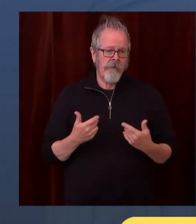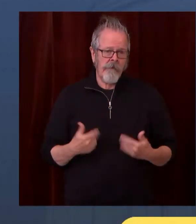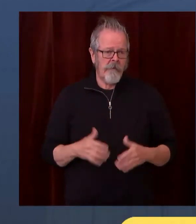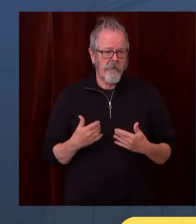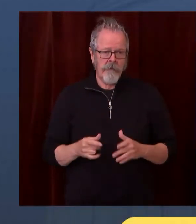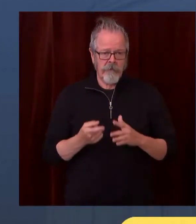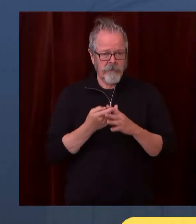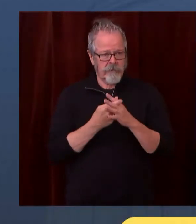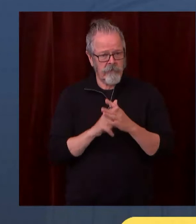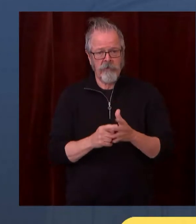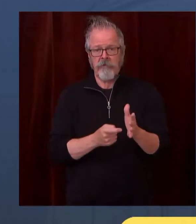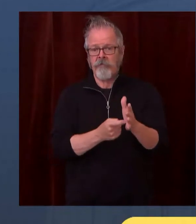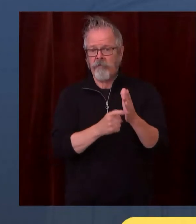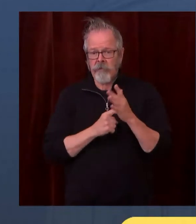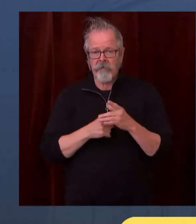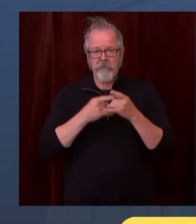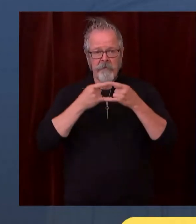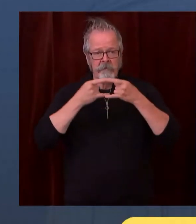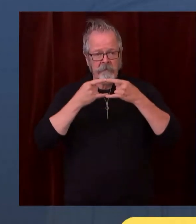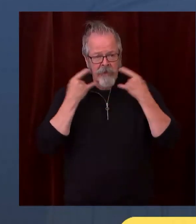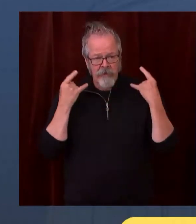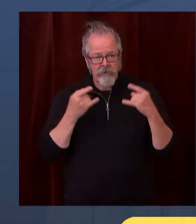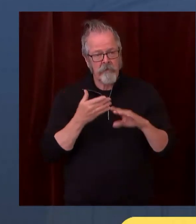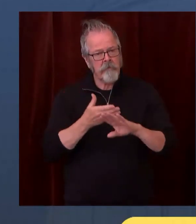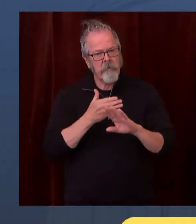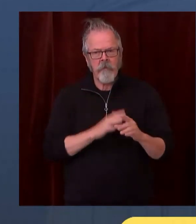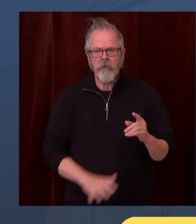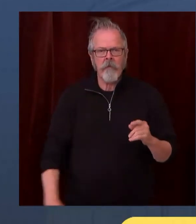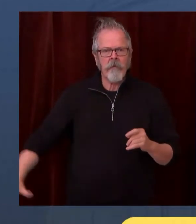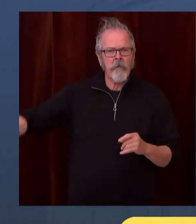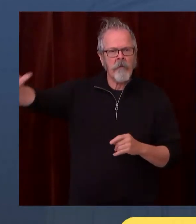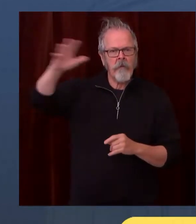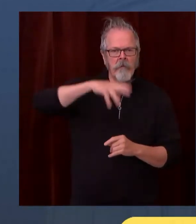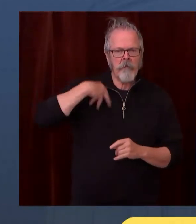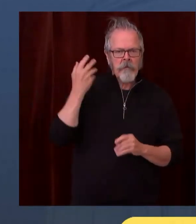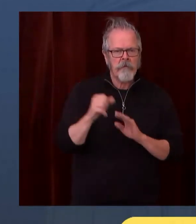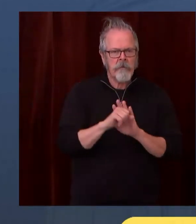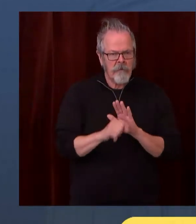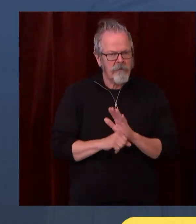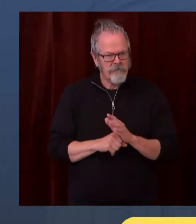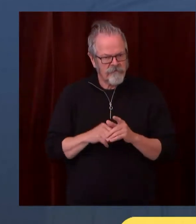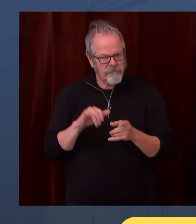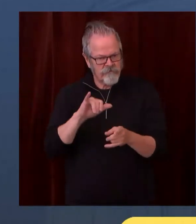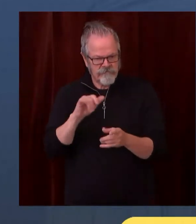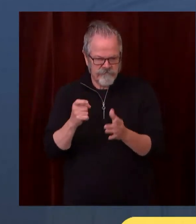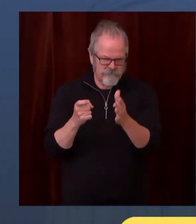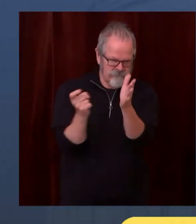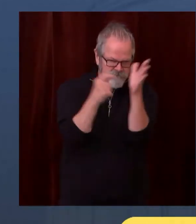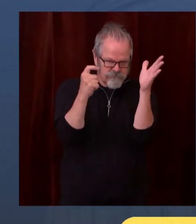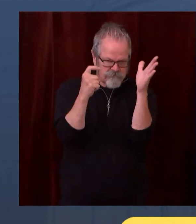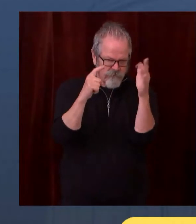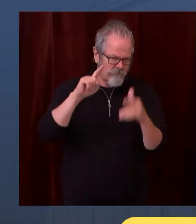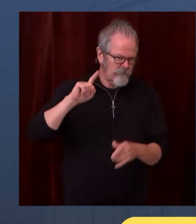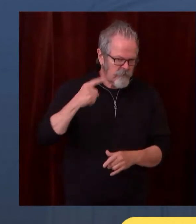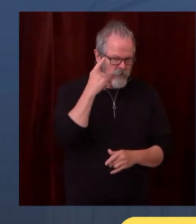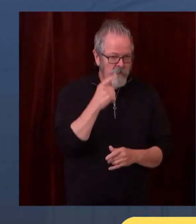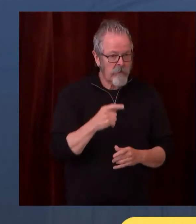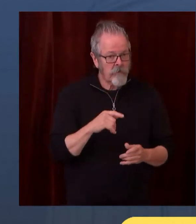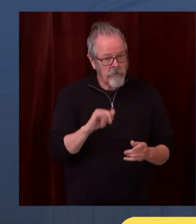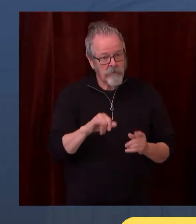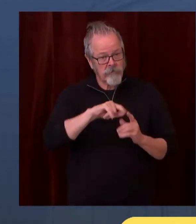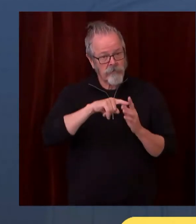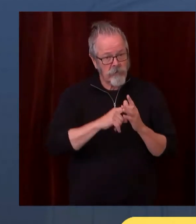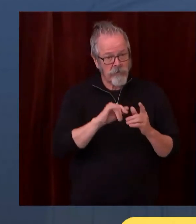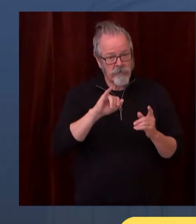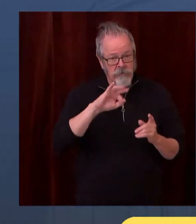that time in early July was the hottest spot by far in the state of Washington. So we urged the community. I went